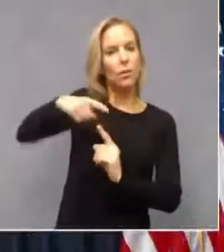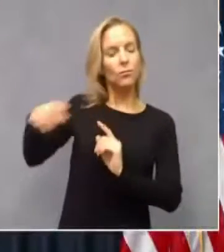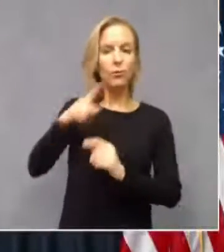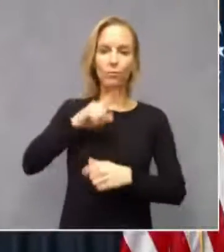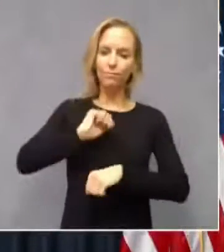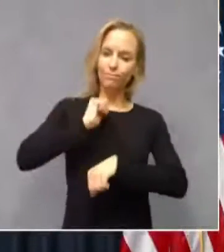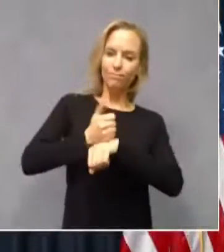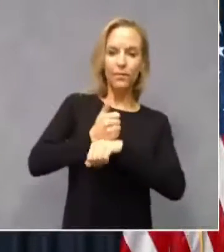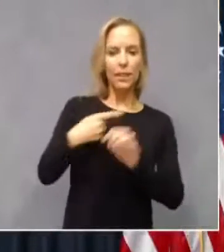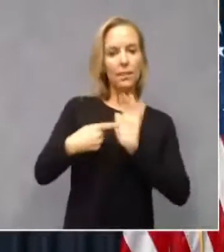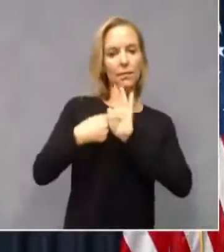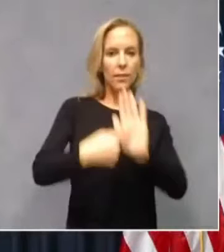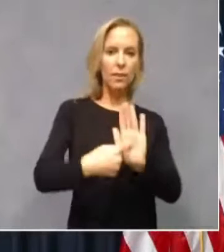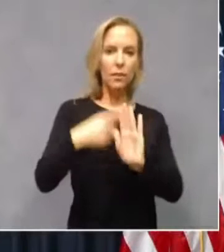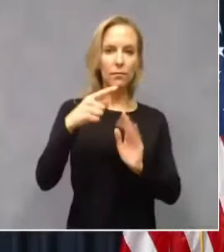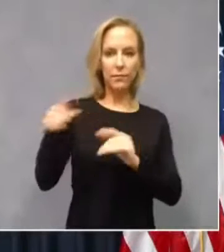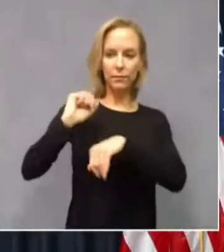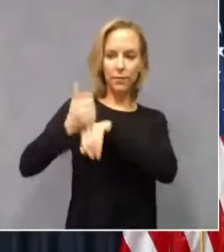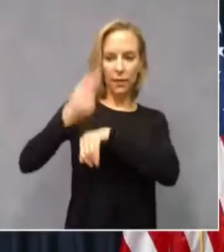us.